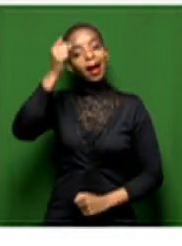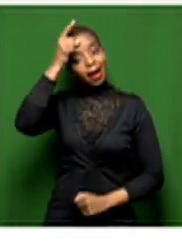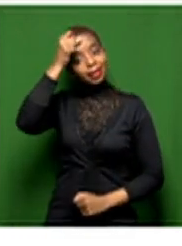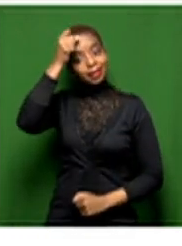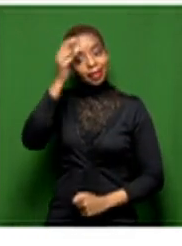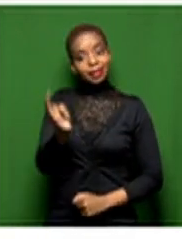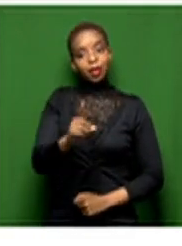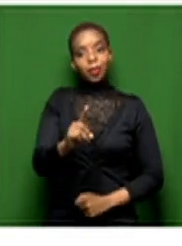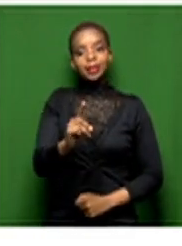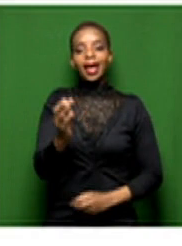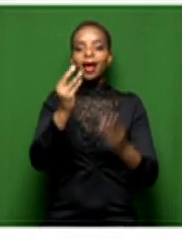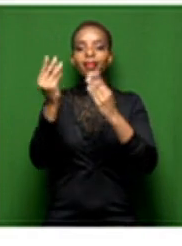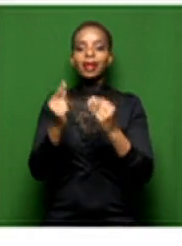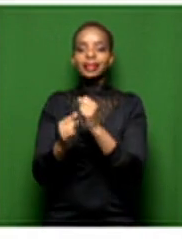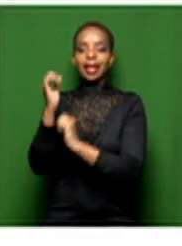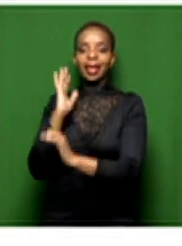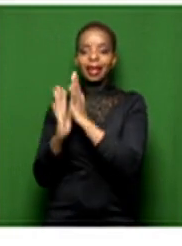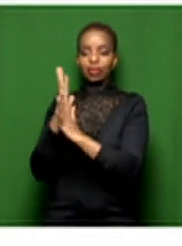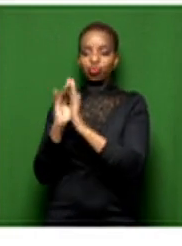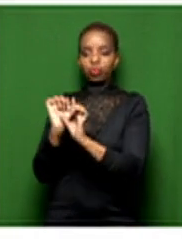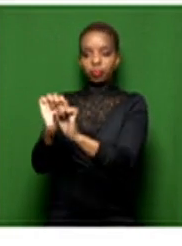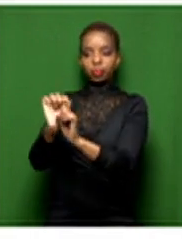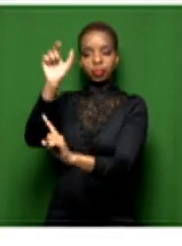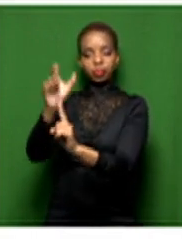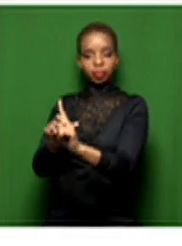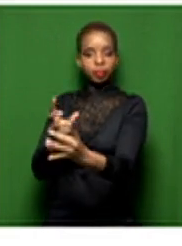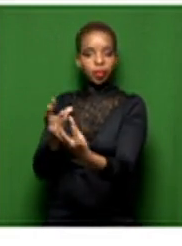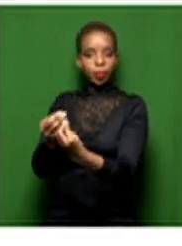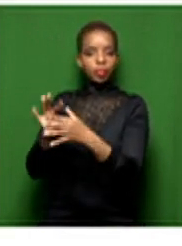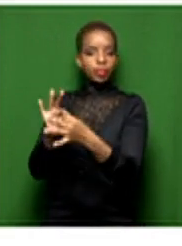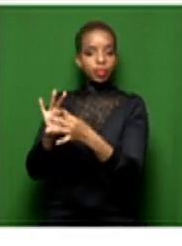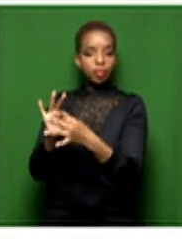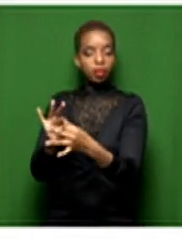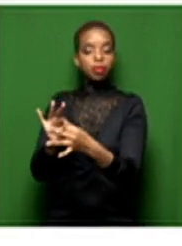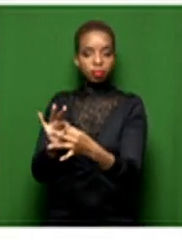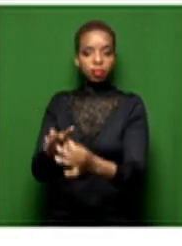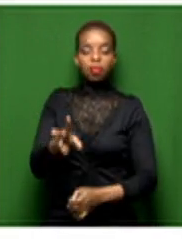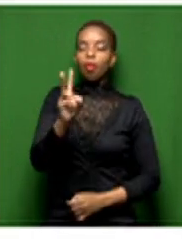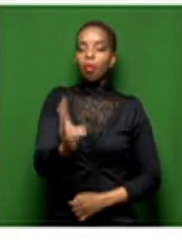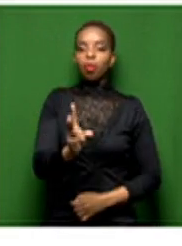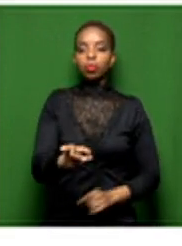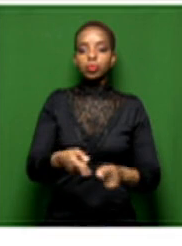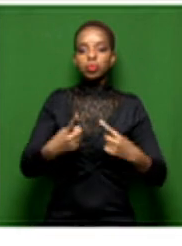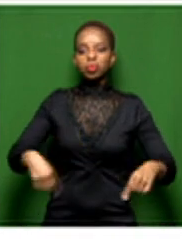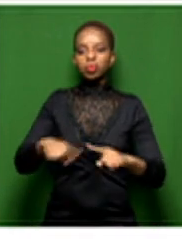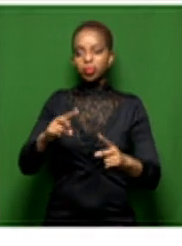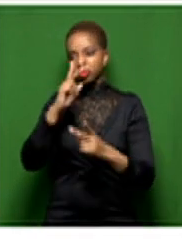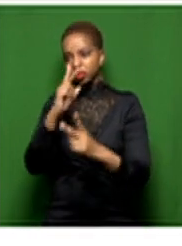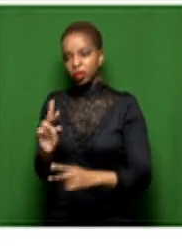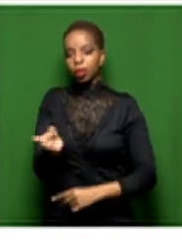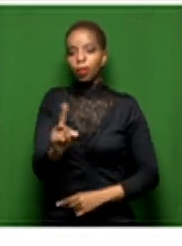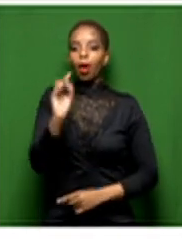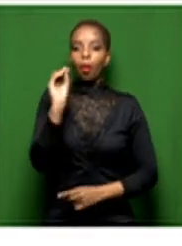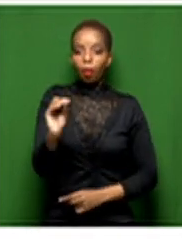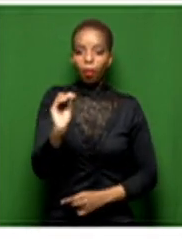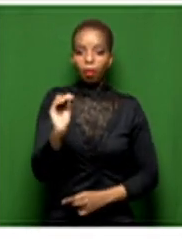the financial history of a person that you are entering into a relationship with, and also looking at their debts. If you